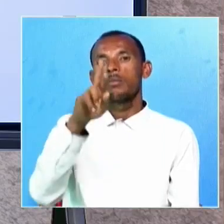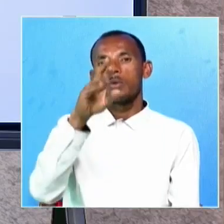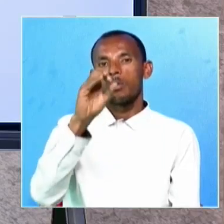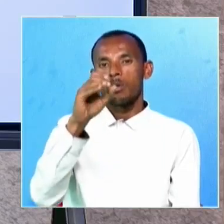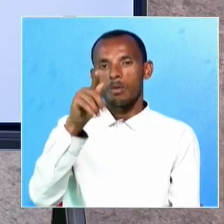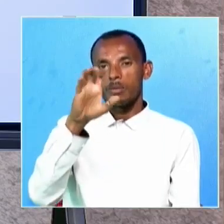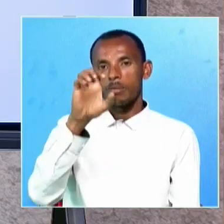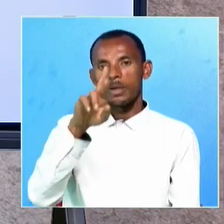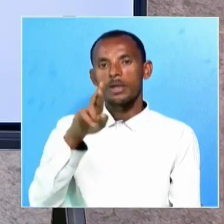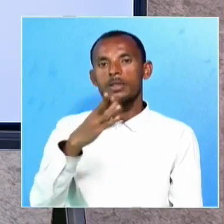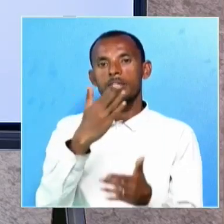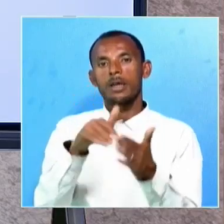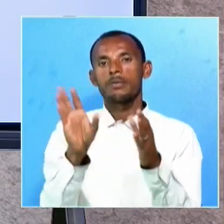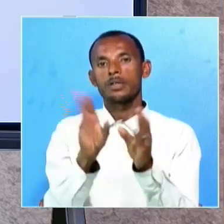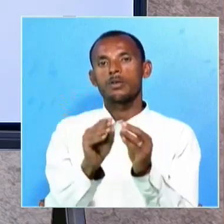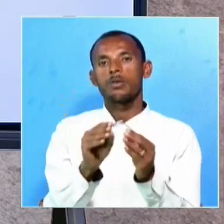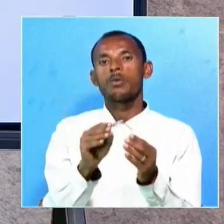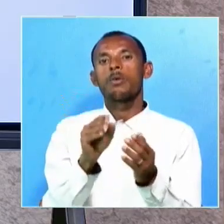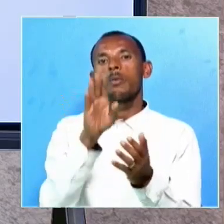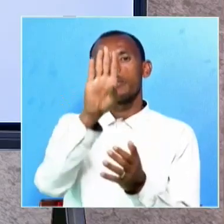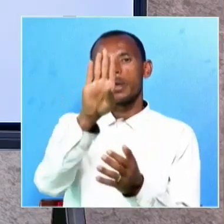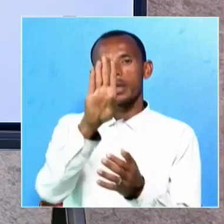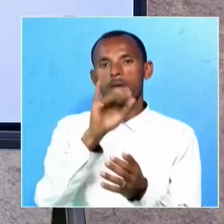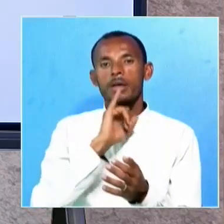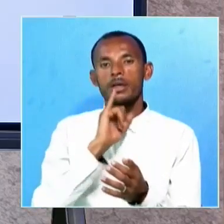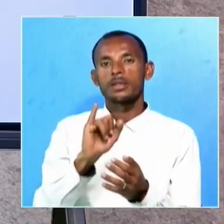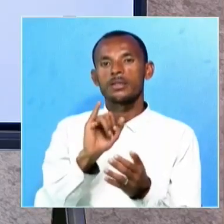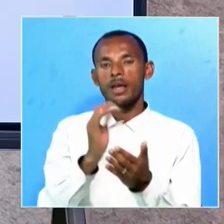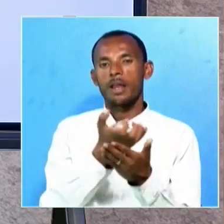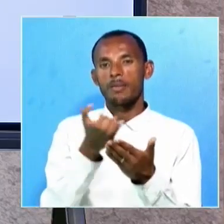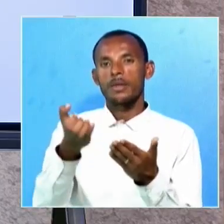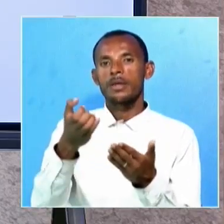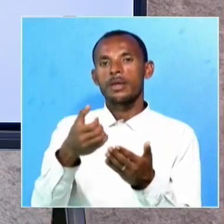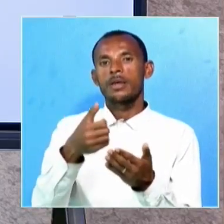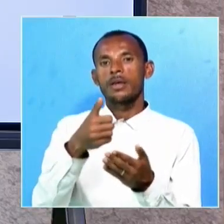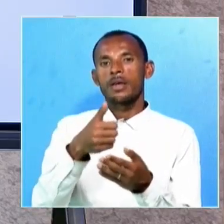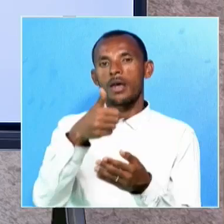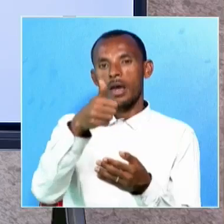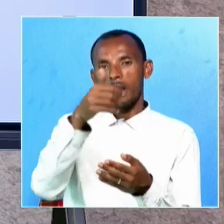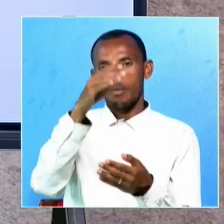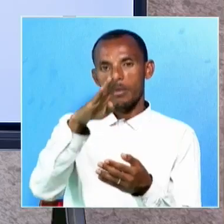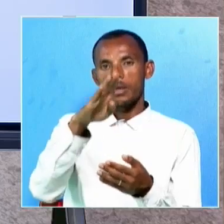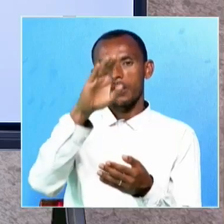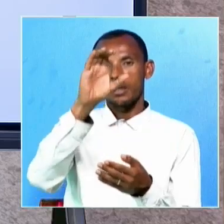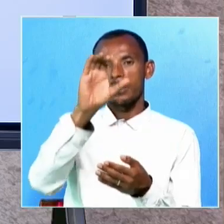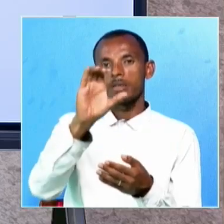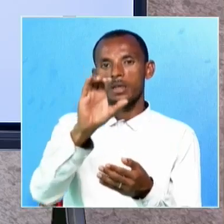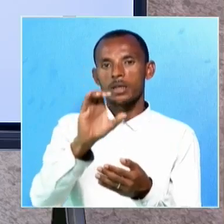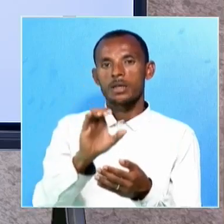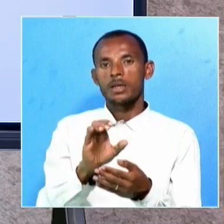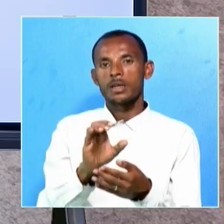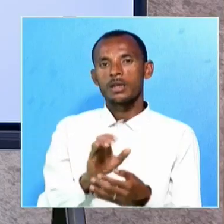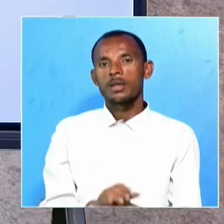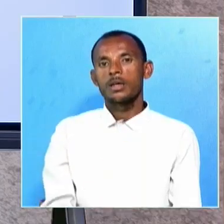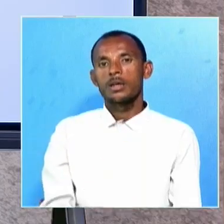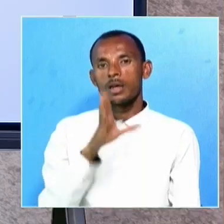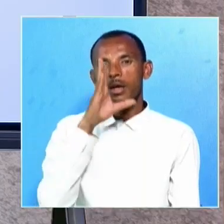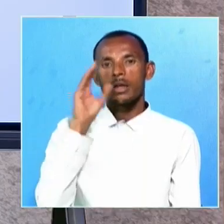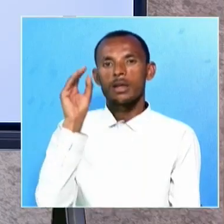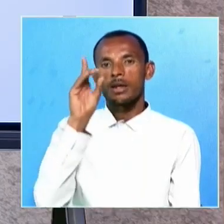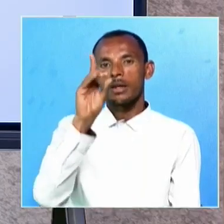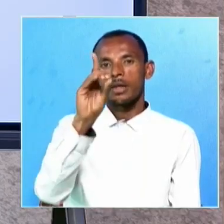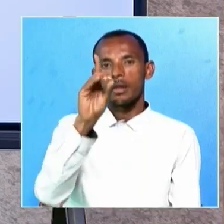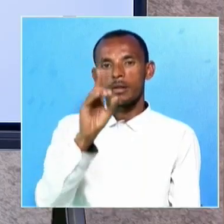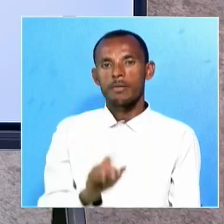set B contains the elements A, B, C, A, B, C, and